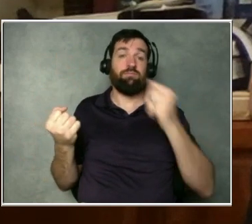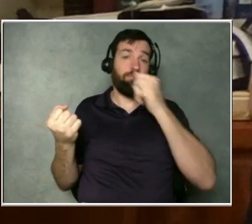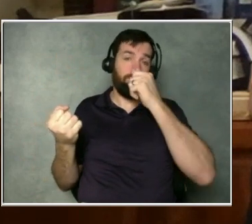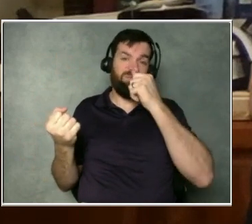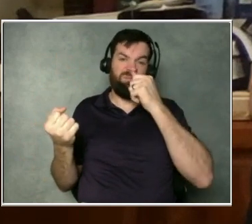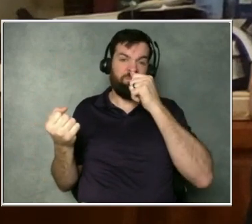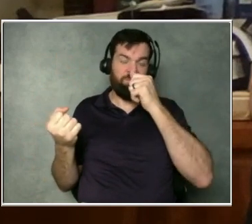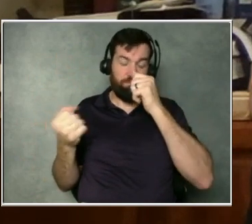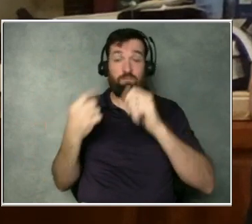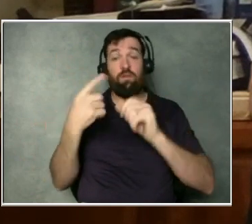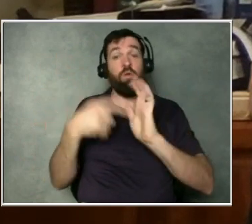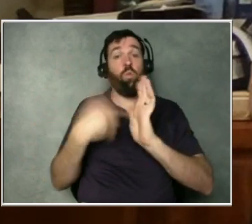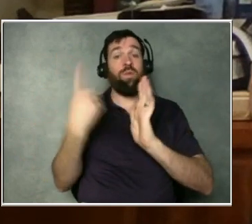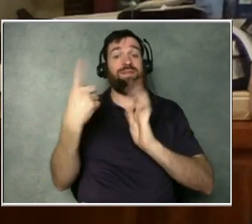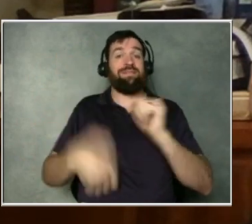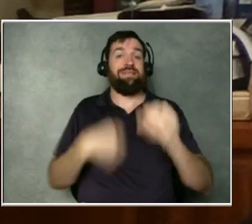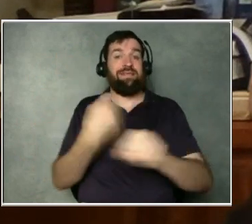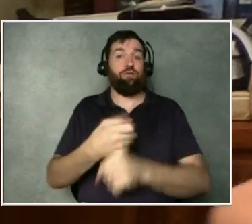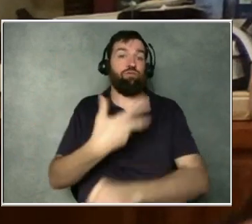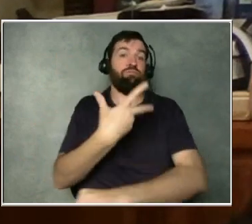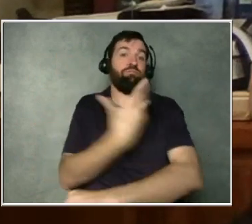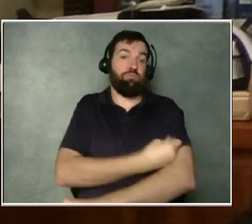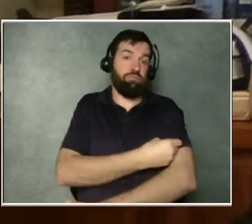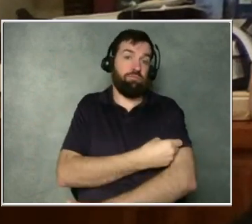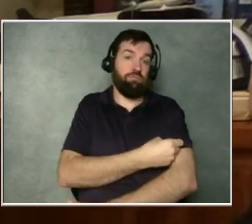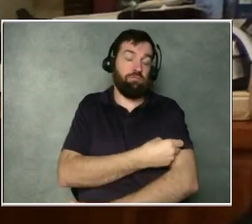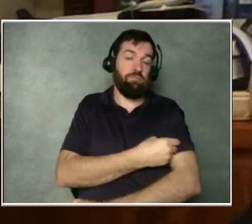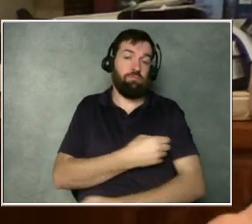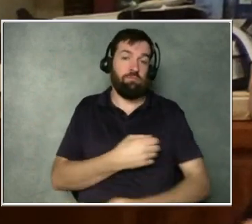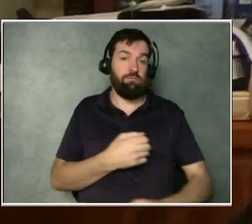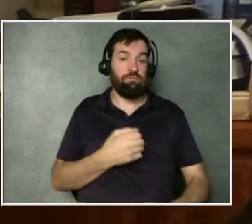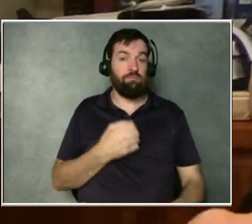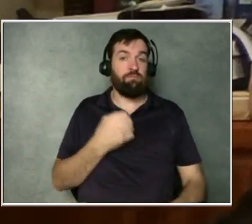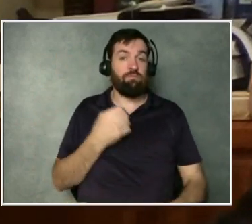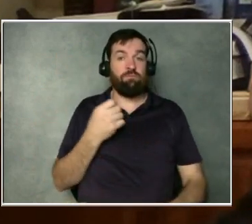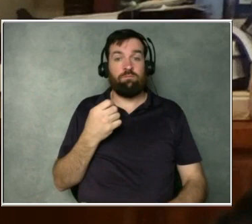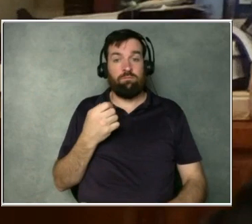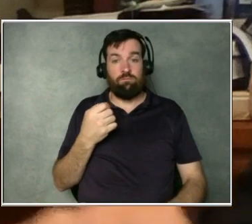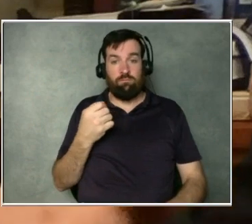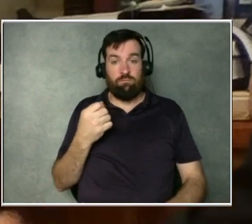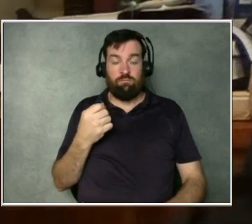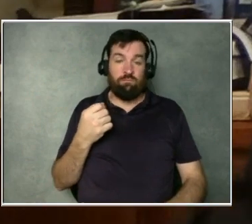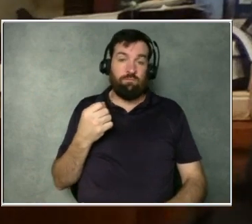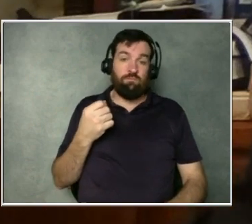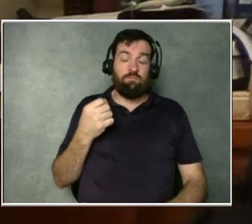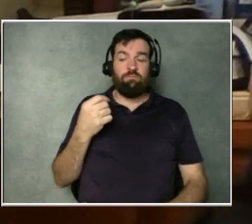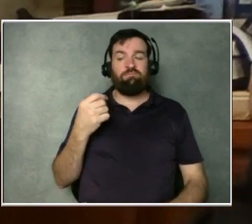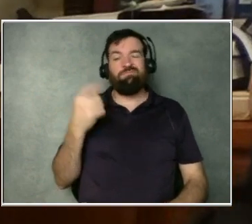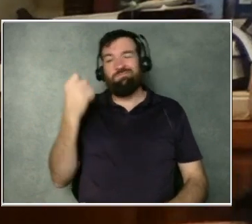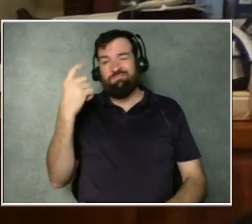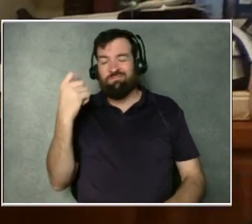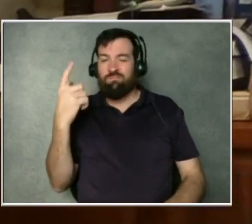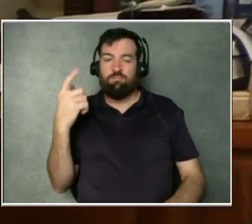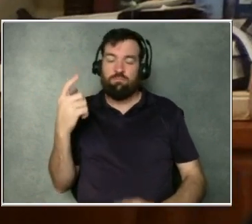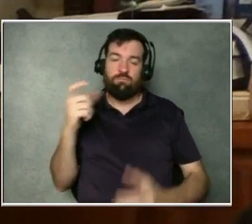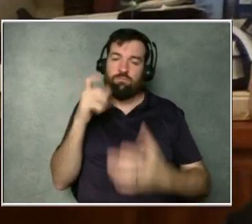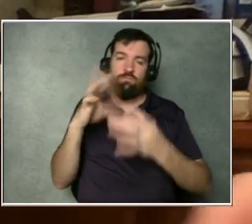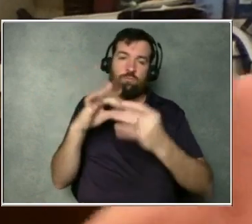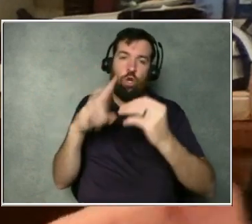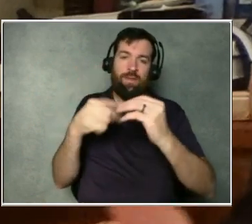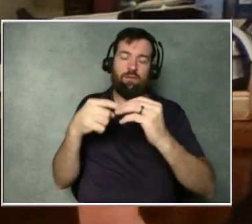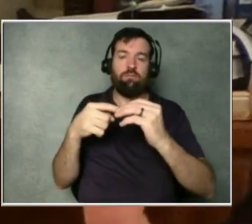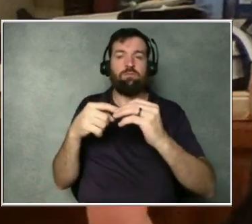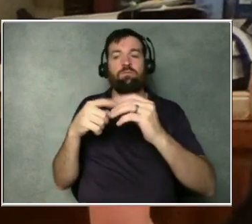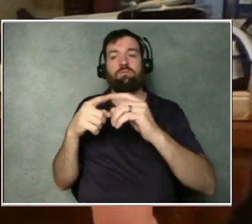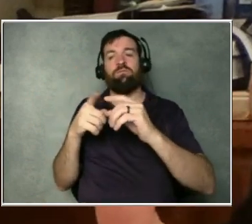vaccine once a year in the absence of an immune-evading new variant will carry